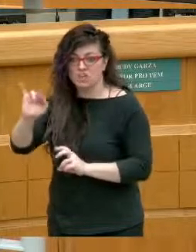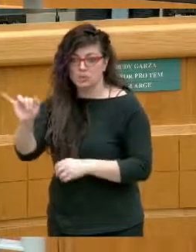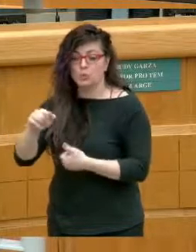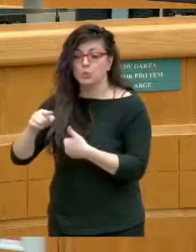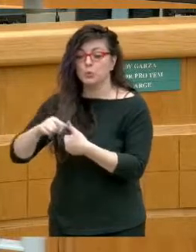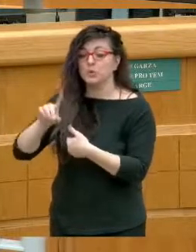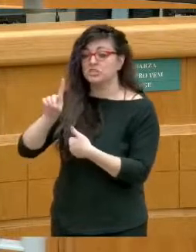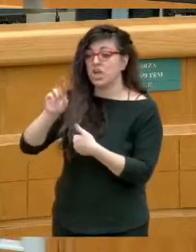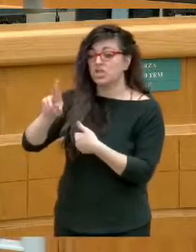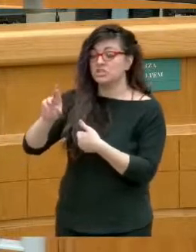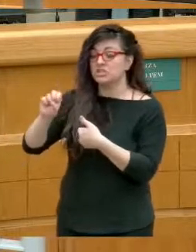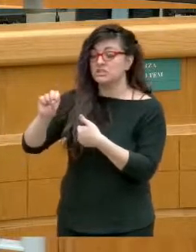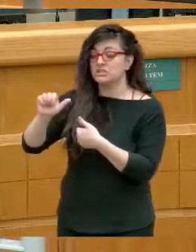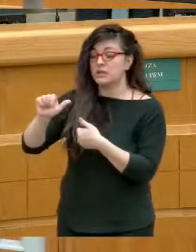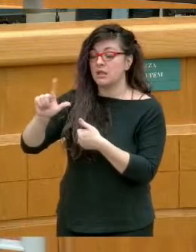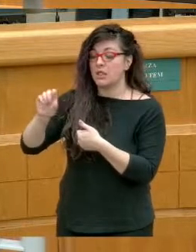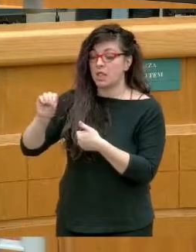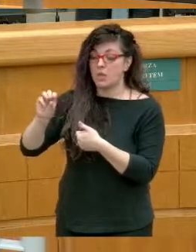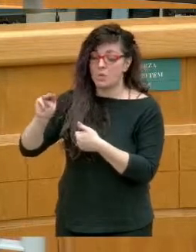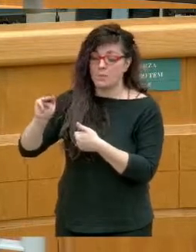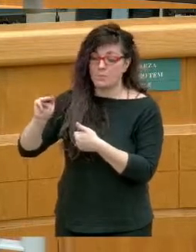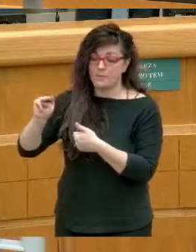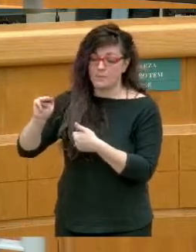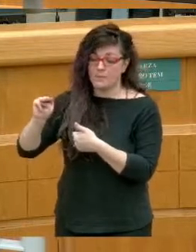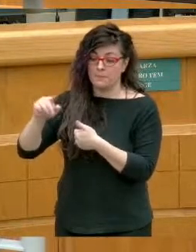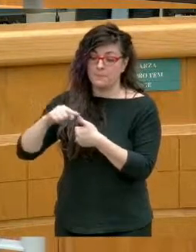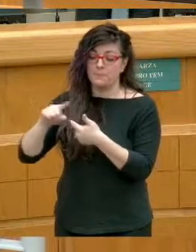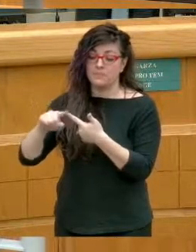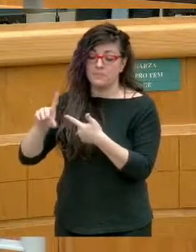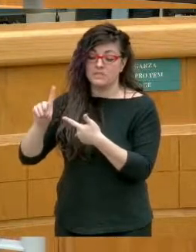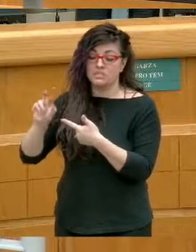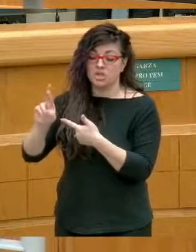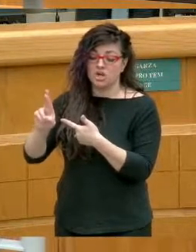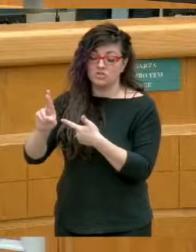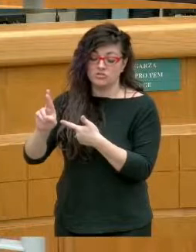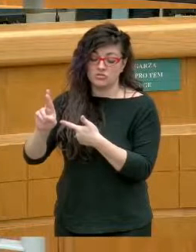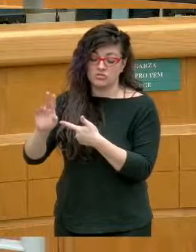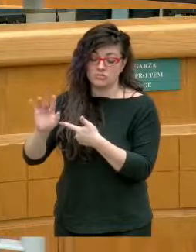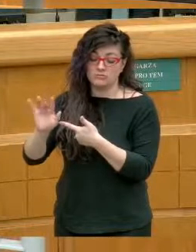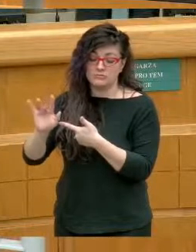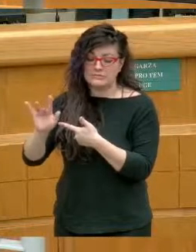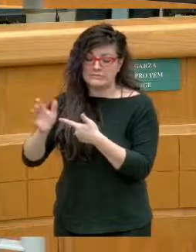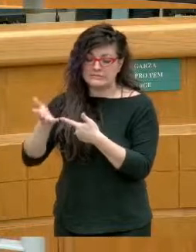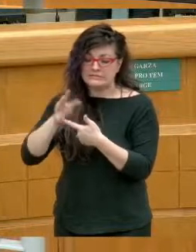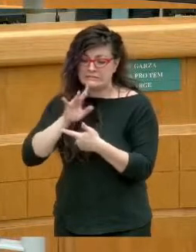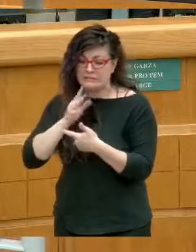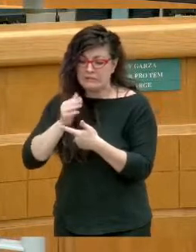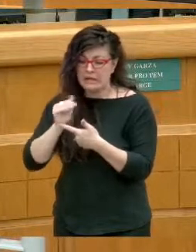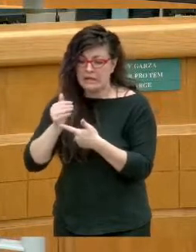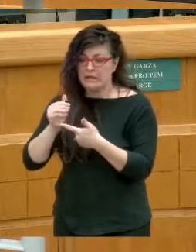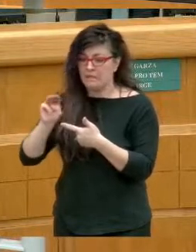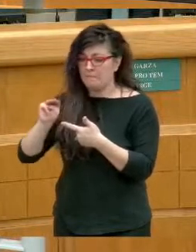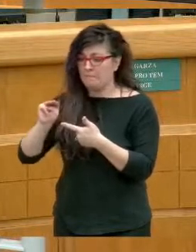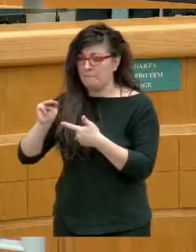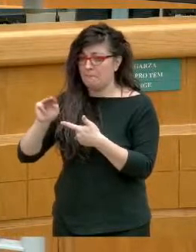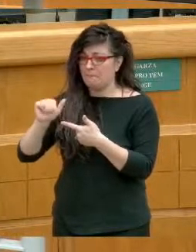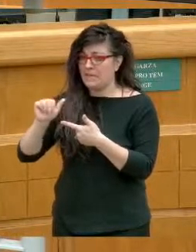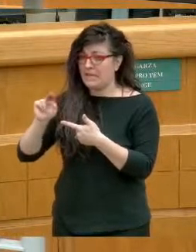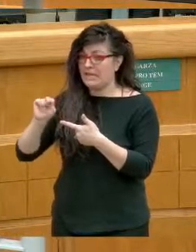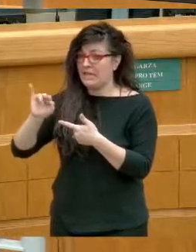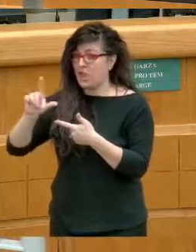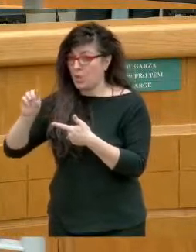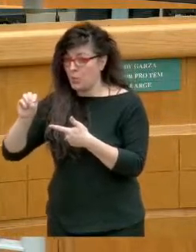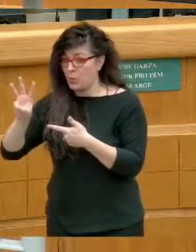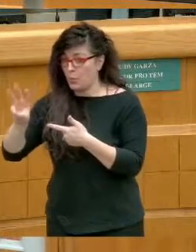Dr. Saloom, Dr. Let's see, Manilow,